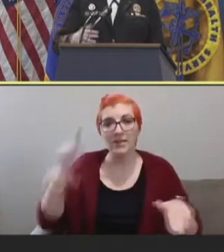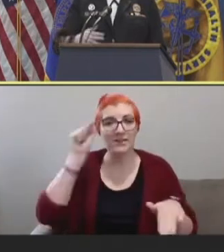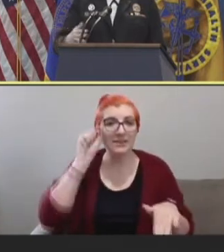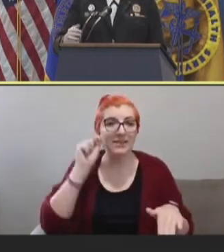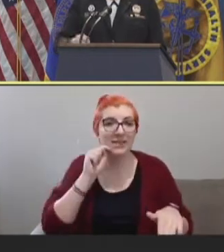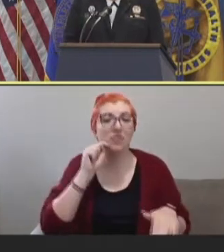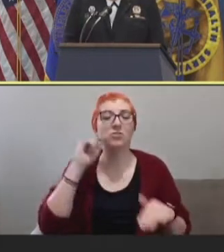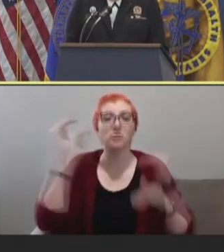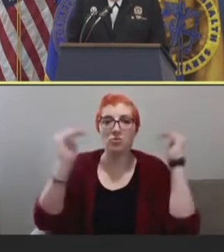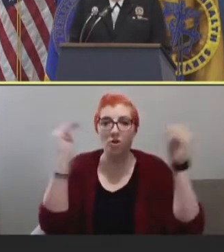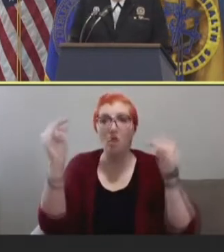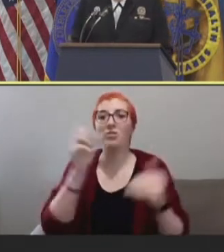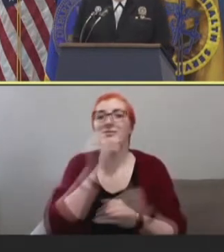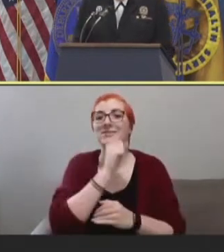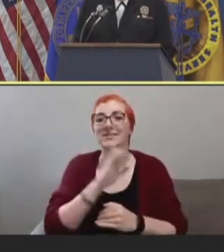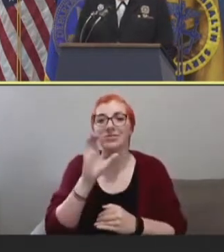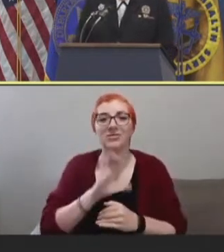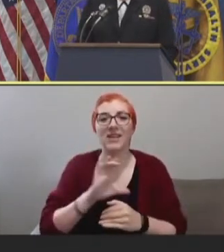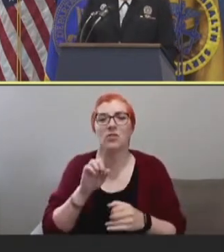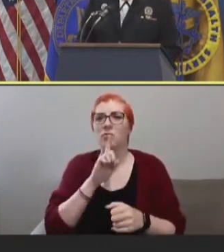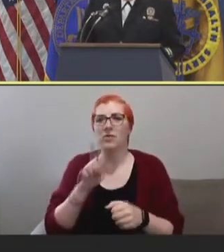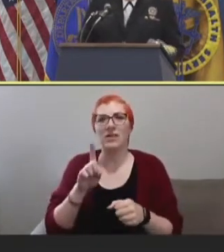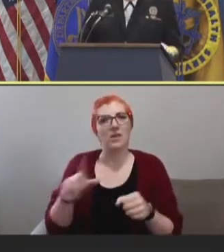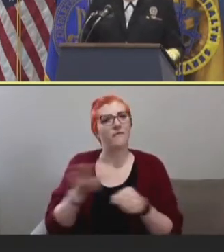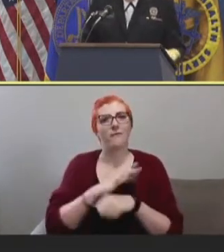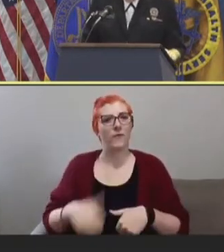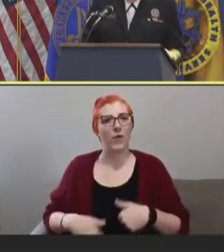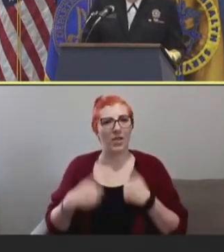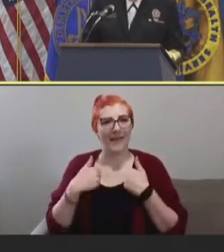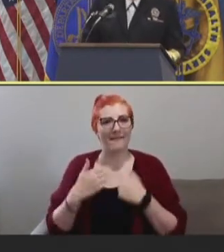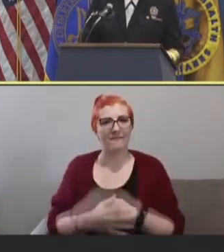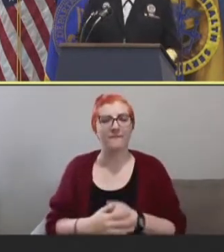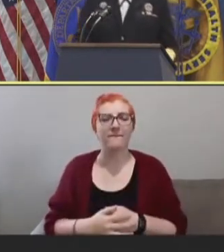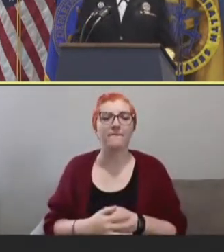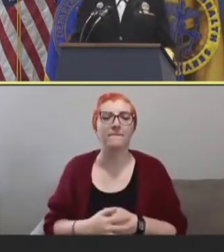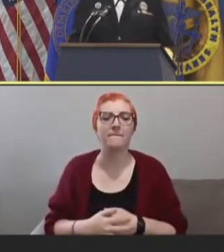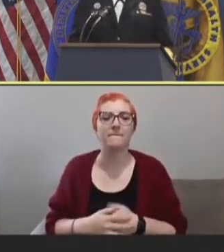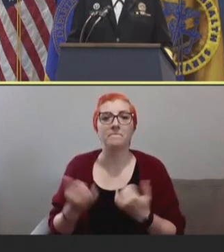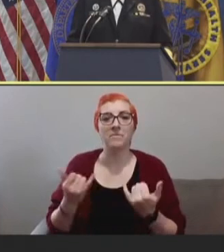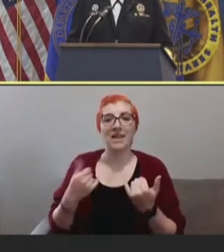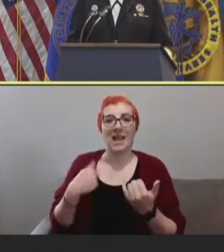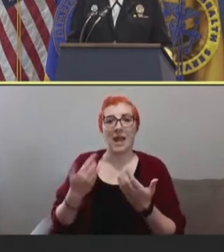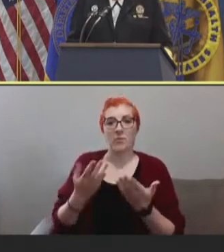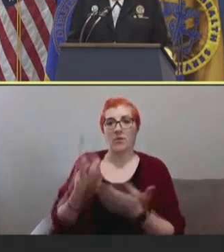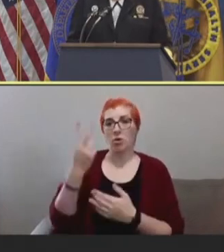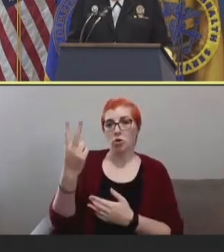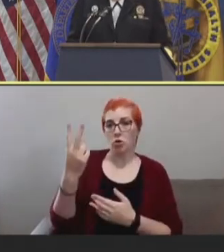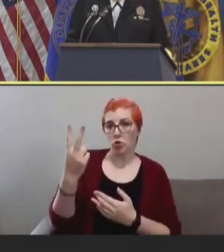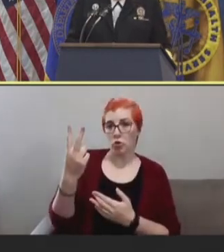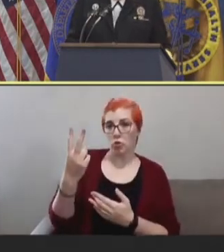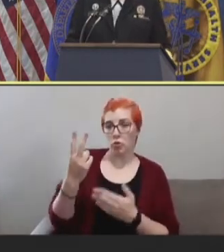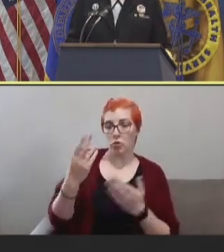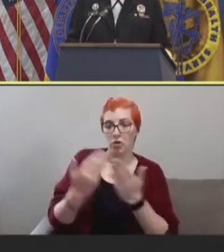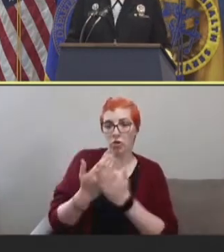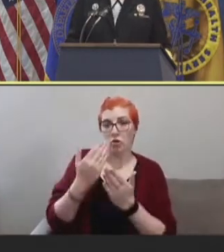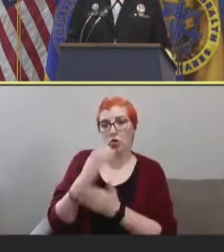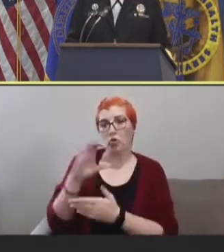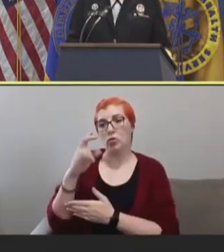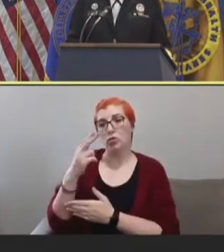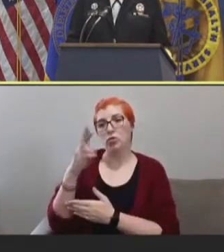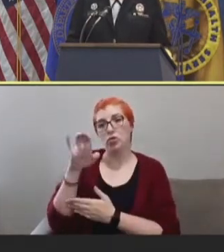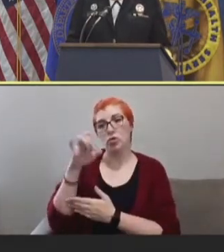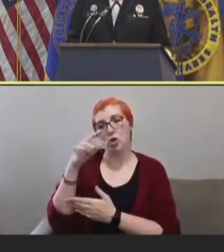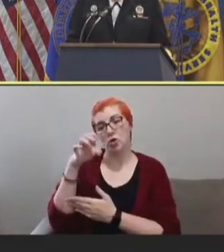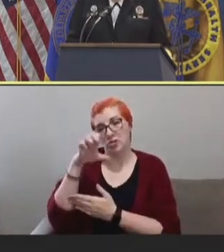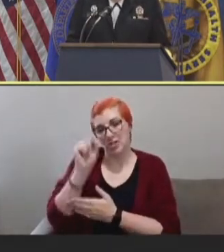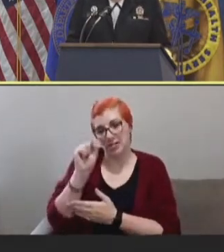seniors, really across the lifespan. Today, I provide two new charges to NVAC.